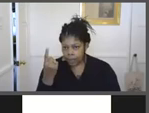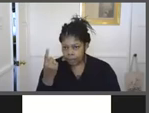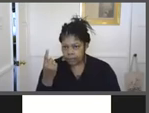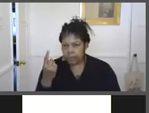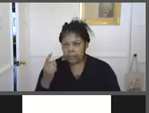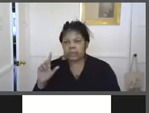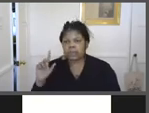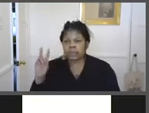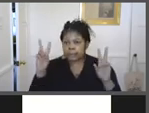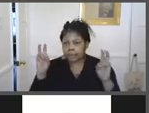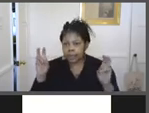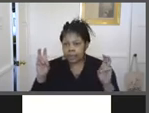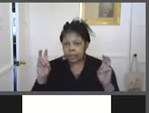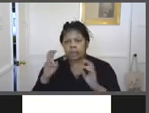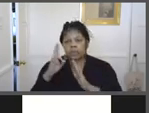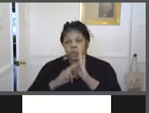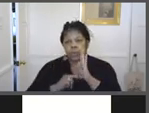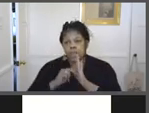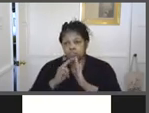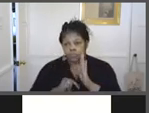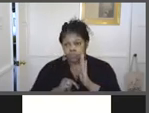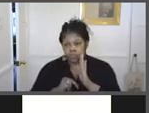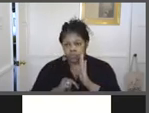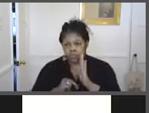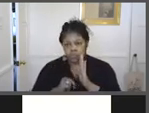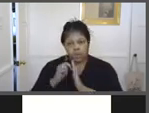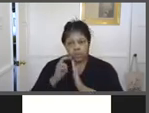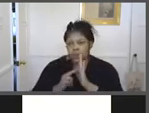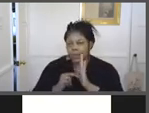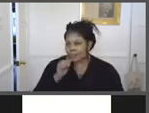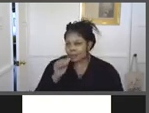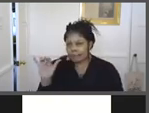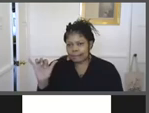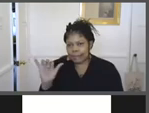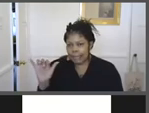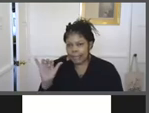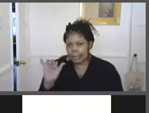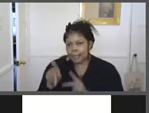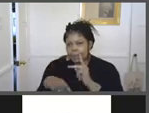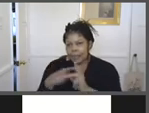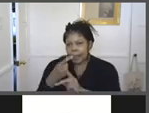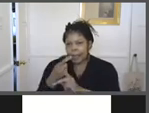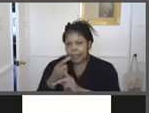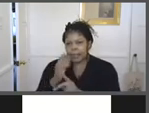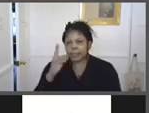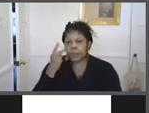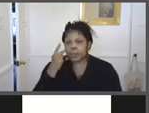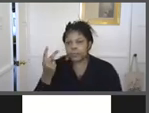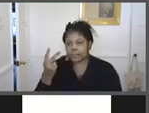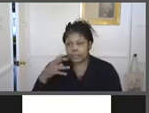on Illustrator. Now, brushes are not like the kinds of brushes that you would see in